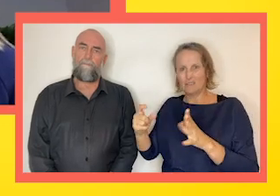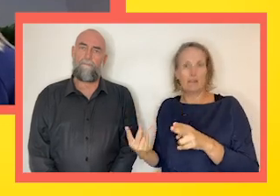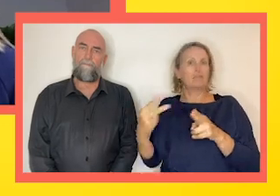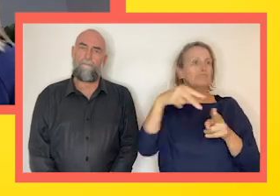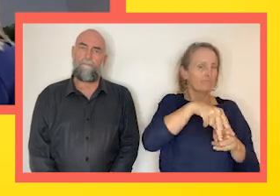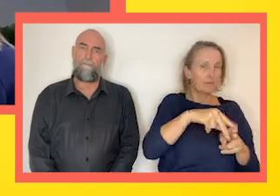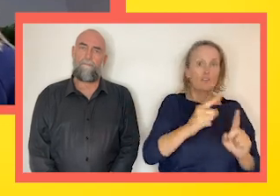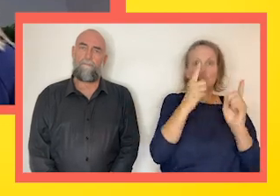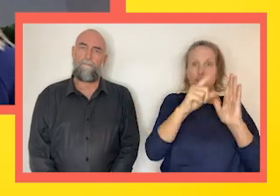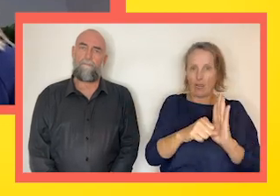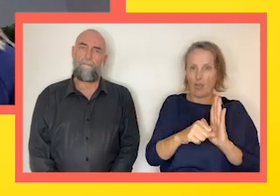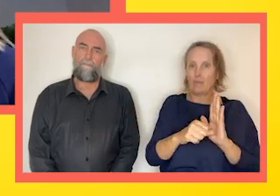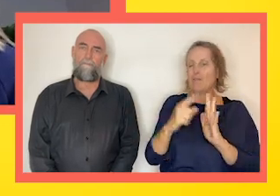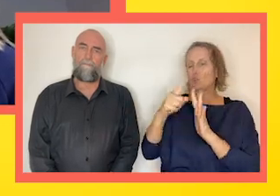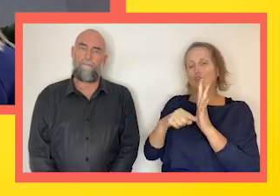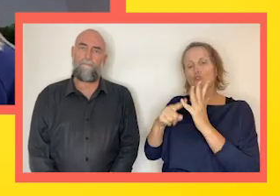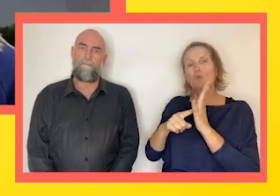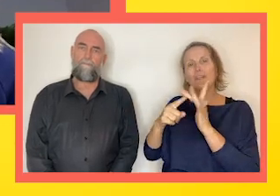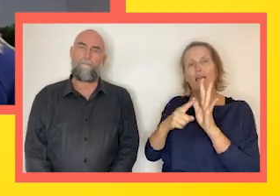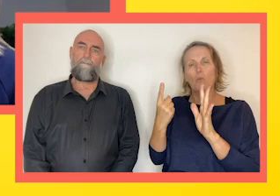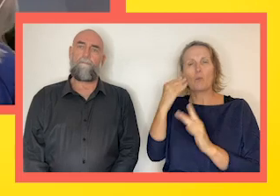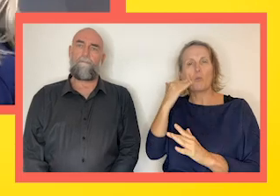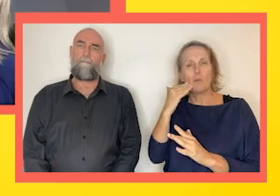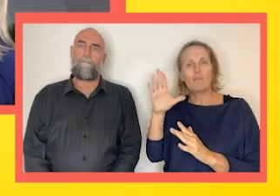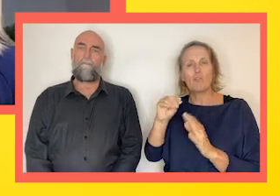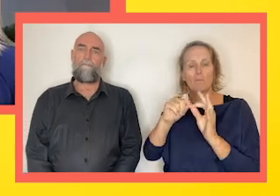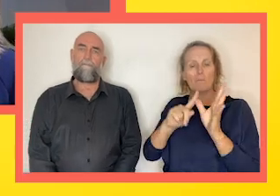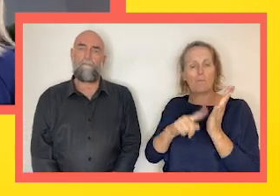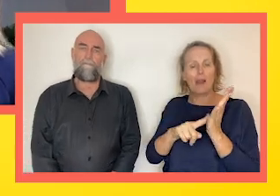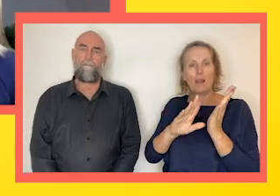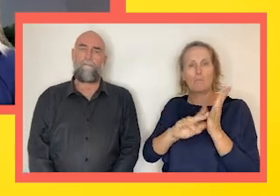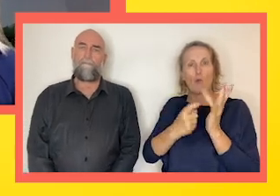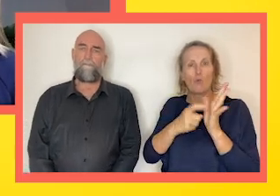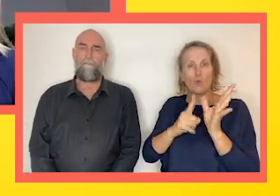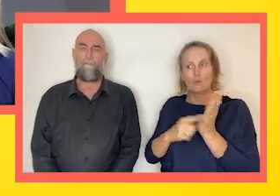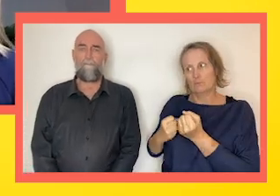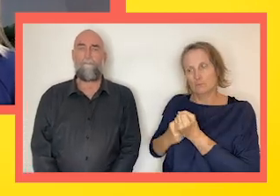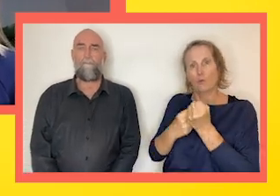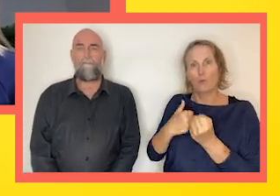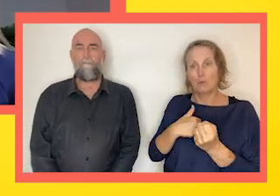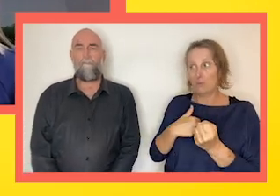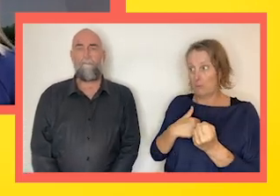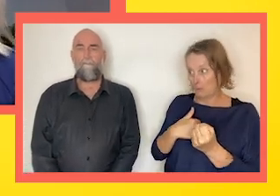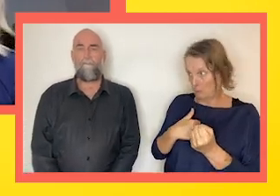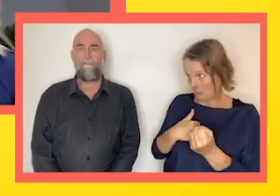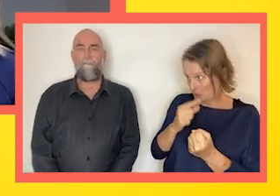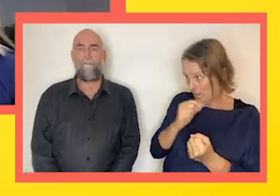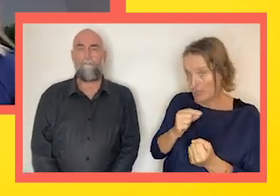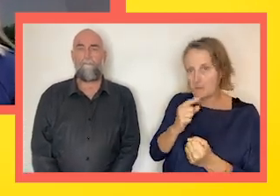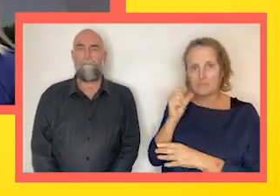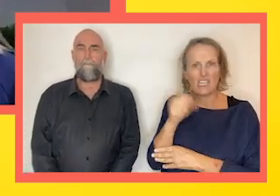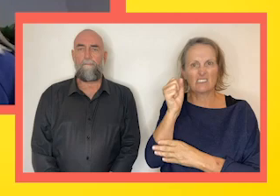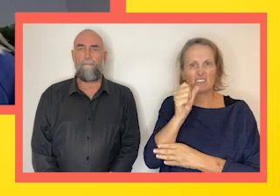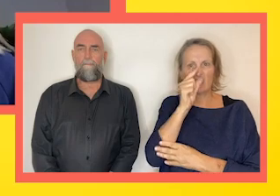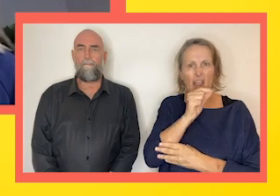of some people, Julia Badams from Balmoral. That's when it was like, actually, you know what, we could give this a real crack, and we